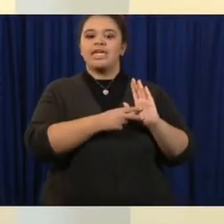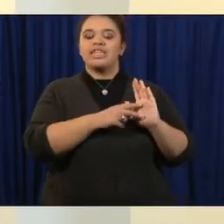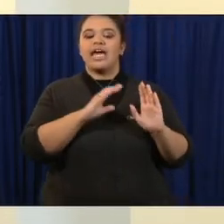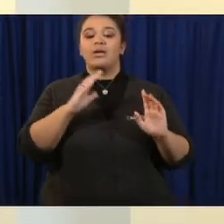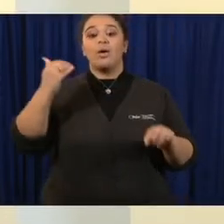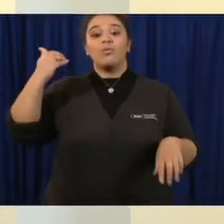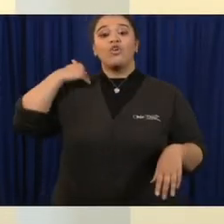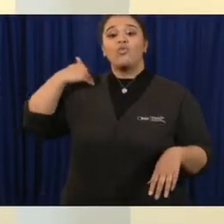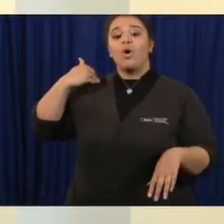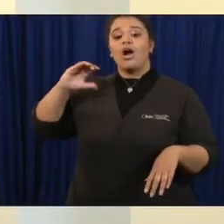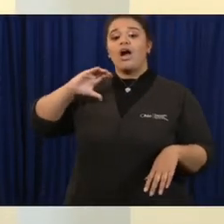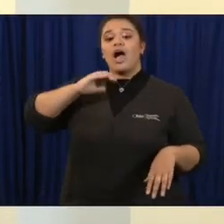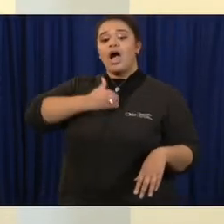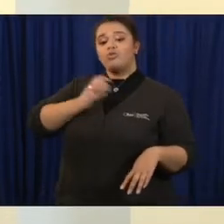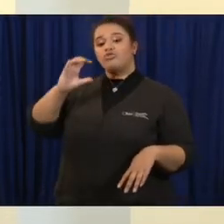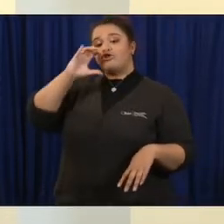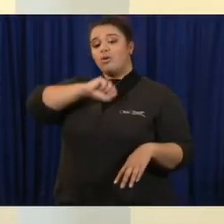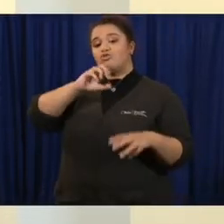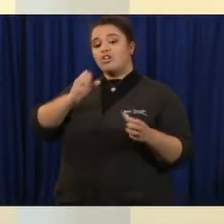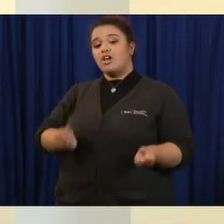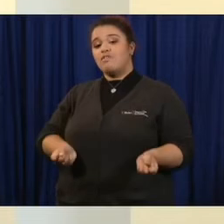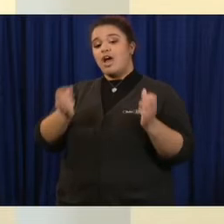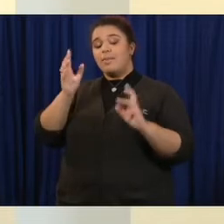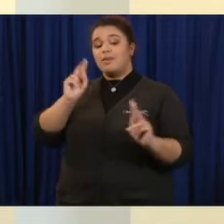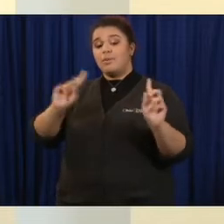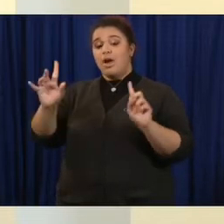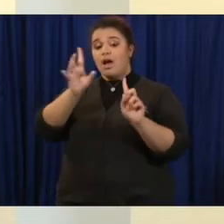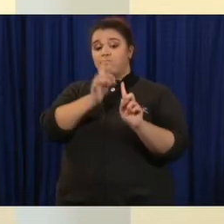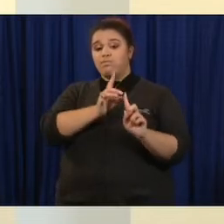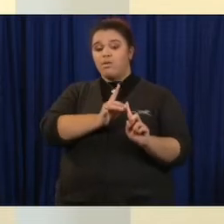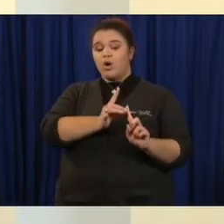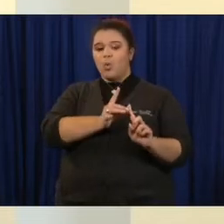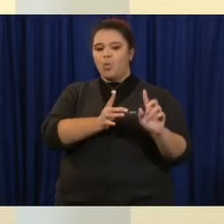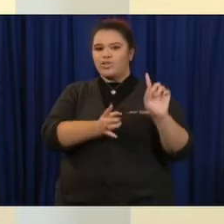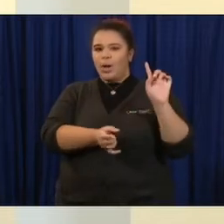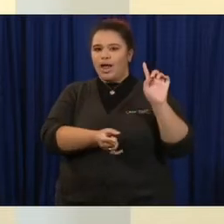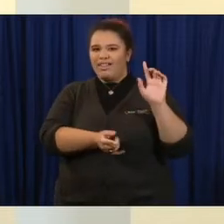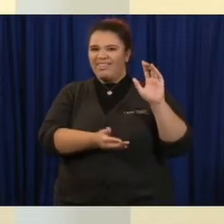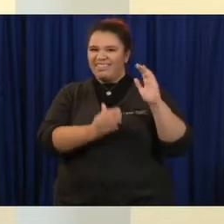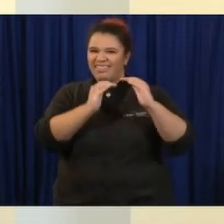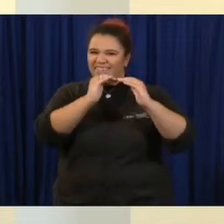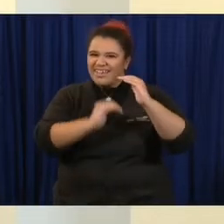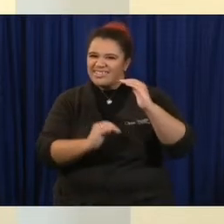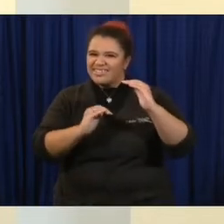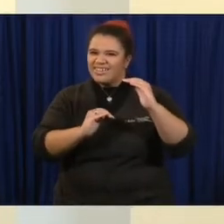originally thought, or if there's a different reason for something like that.